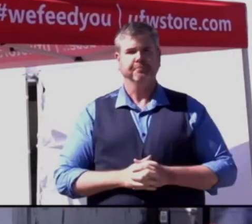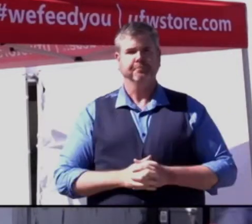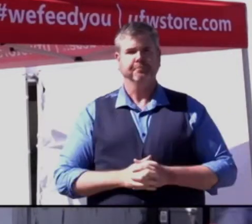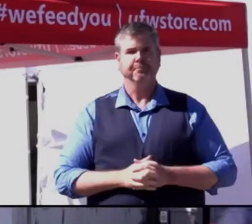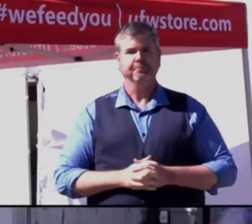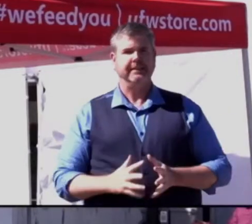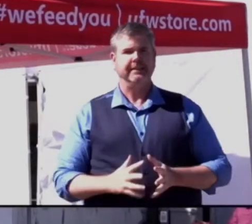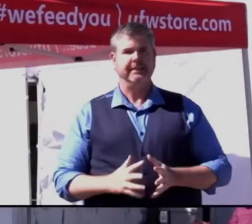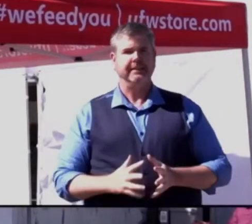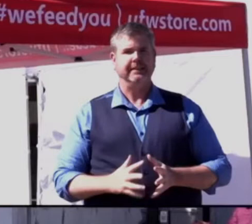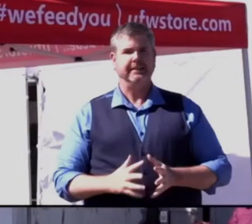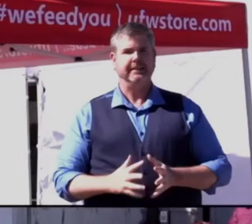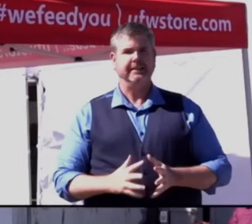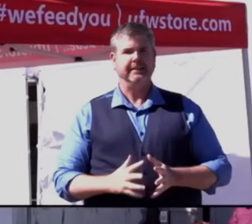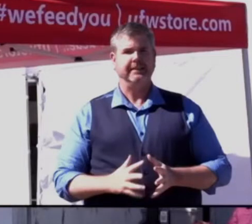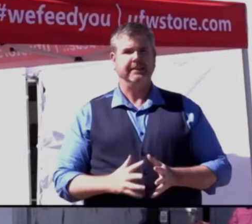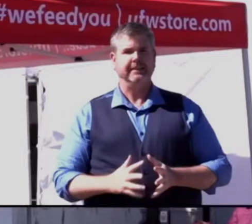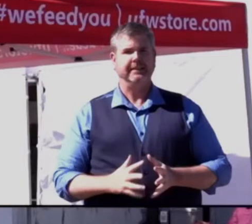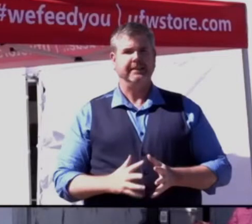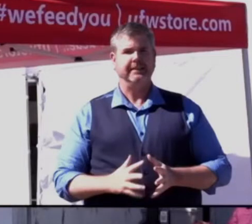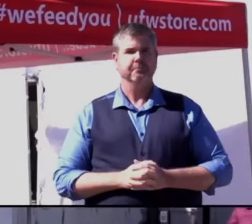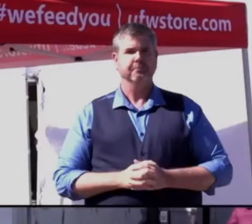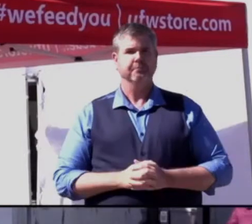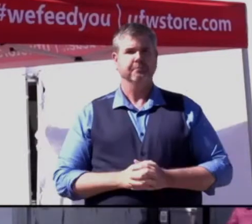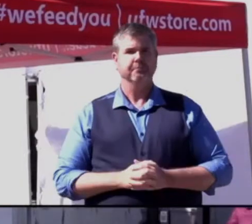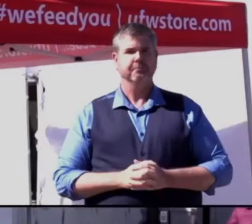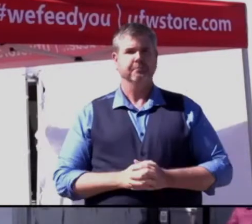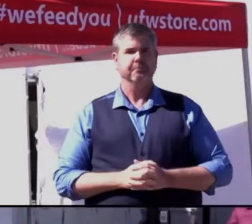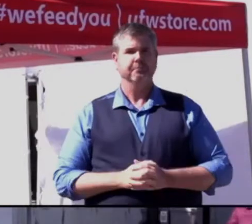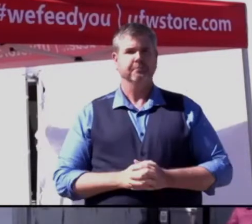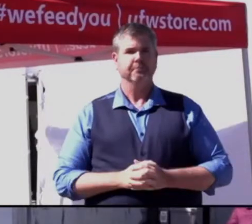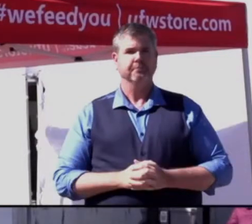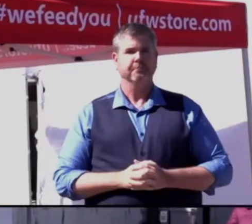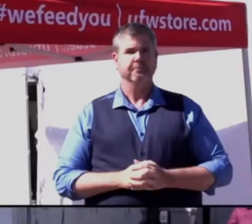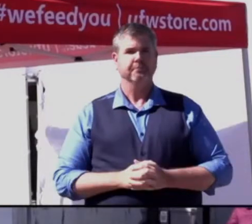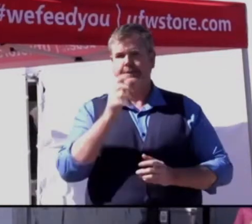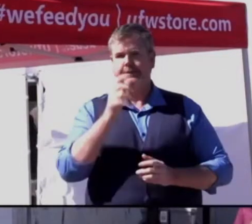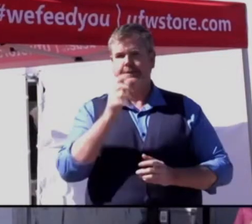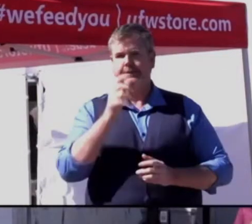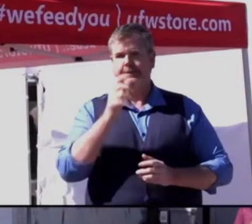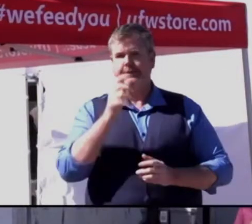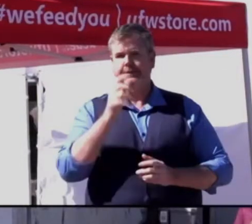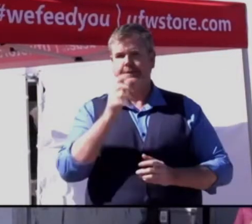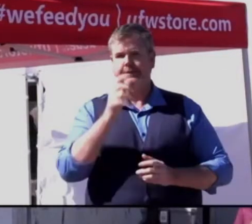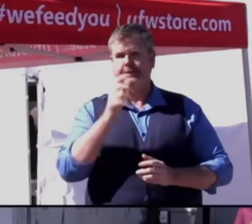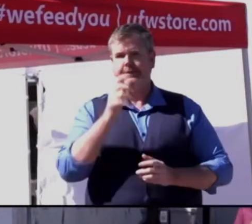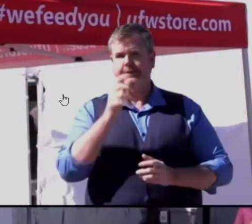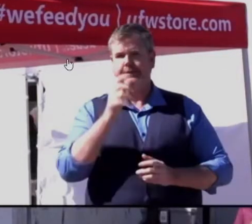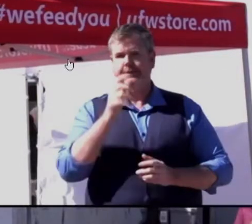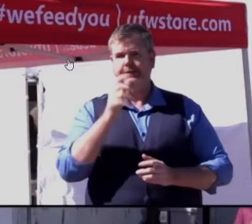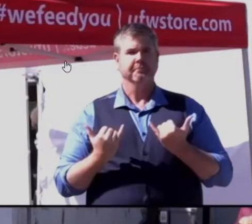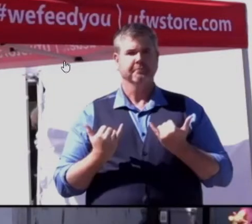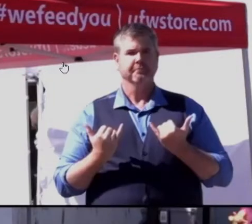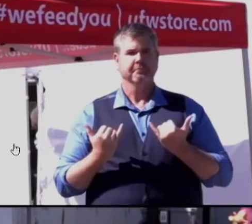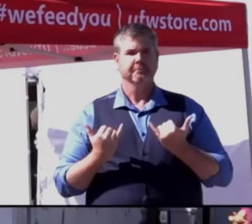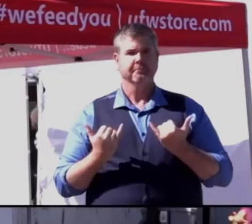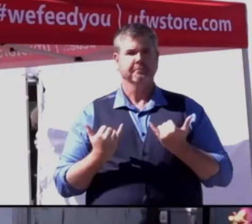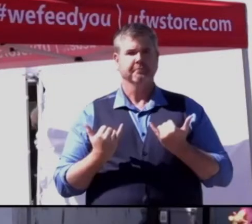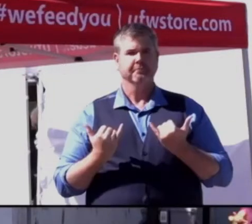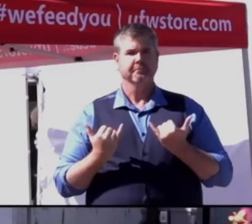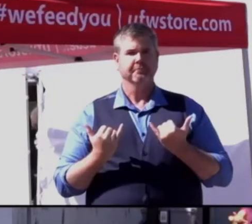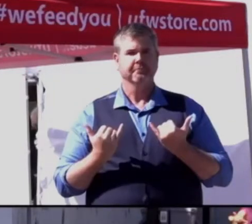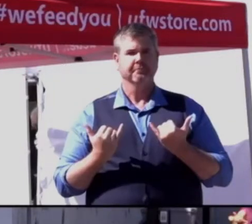in Vietnamese, Chinese, and Tagalog. Without any further ado, it is my honor to introduce Dr. Sara